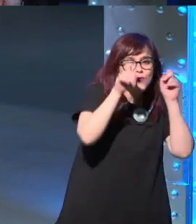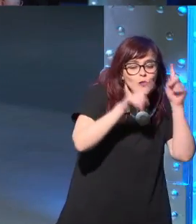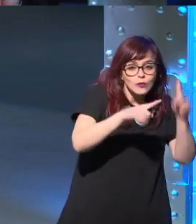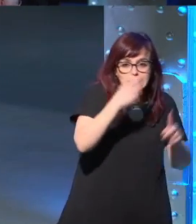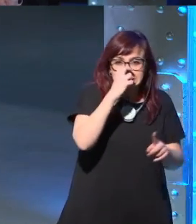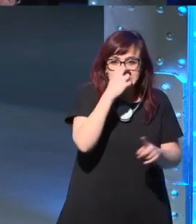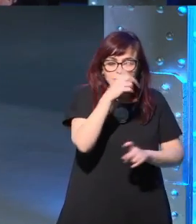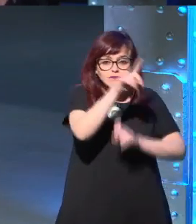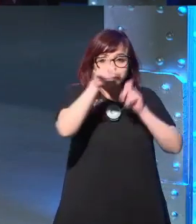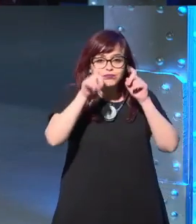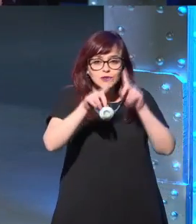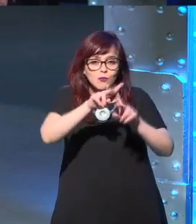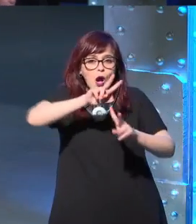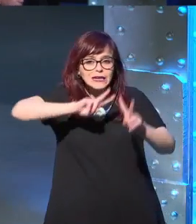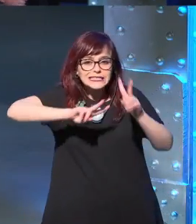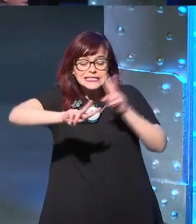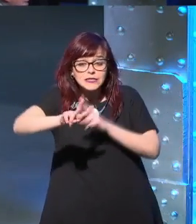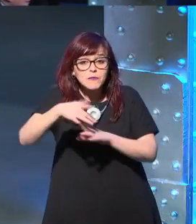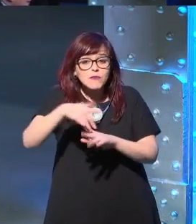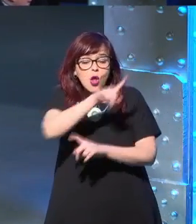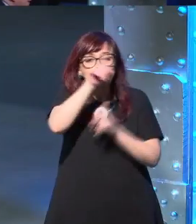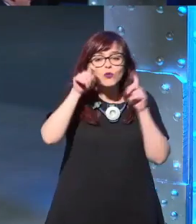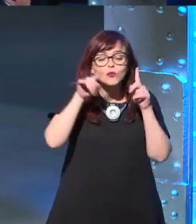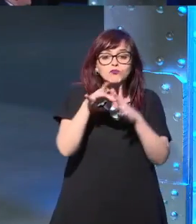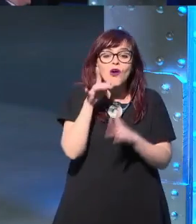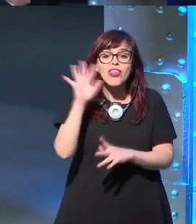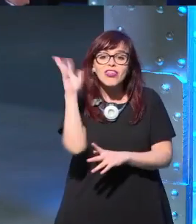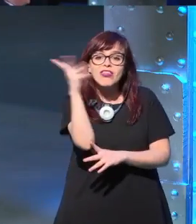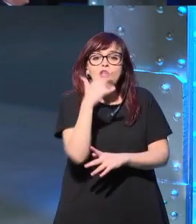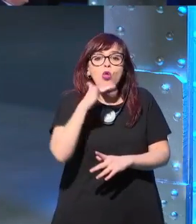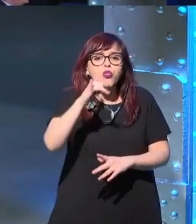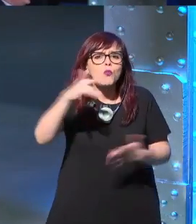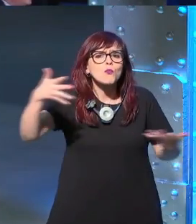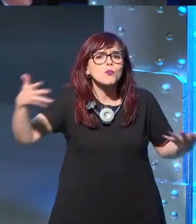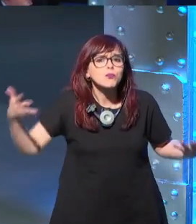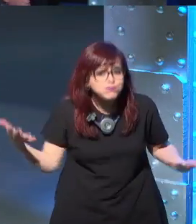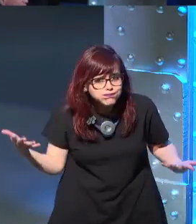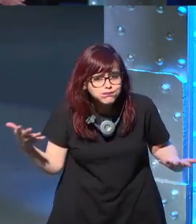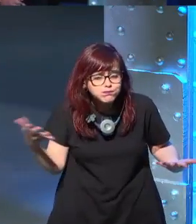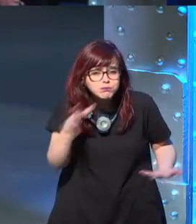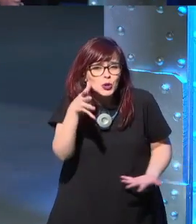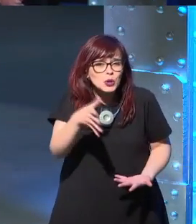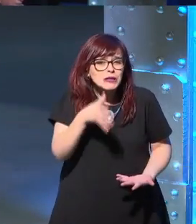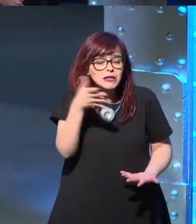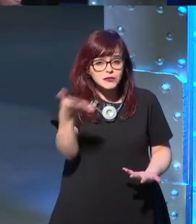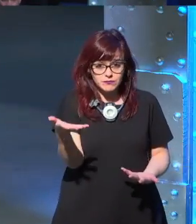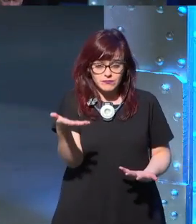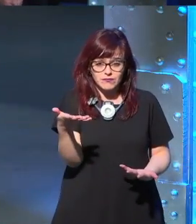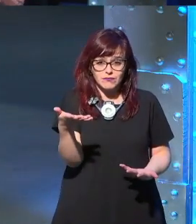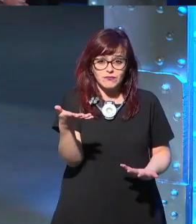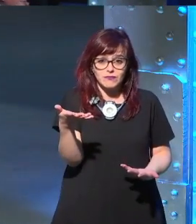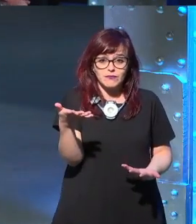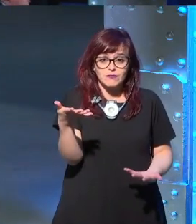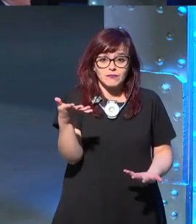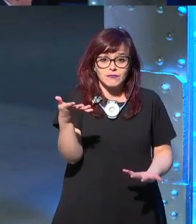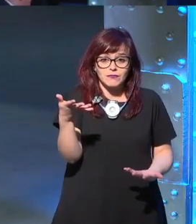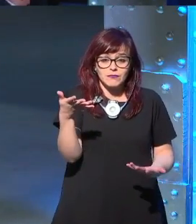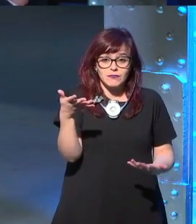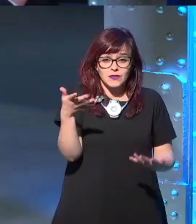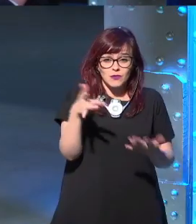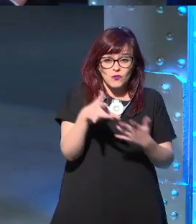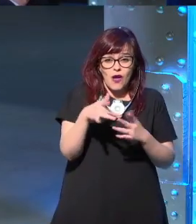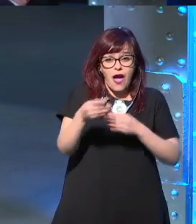why is the sky blue? He has described the tongue of a woodpecker. Now, who wakes up one morning